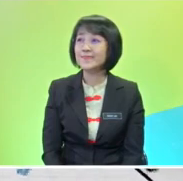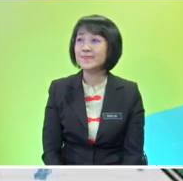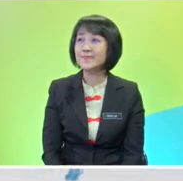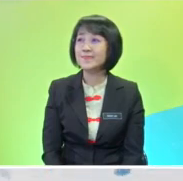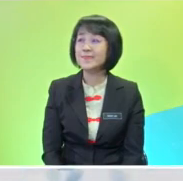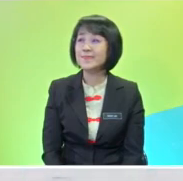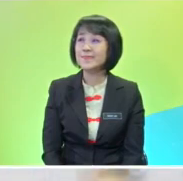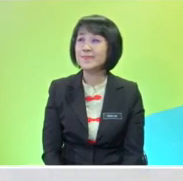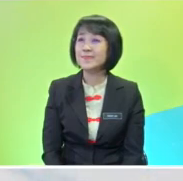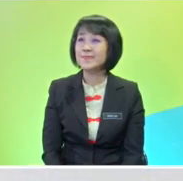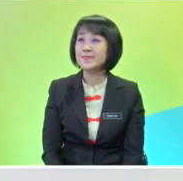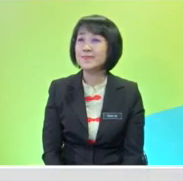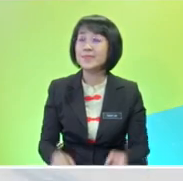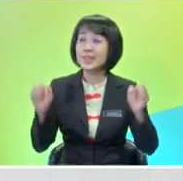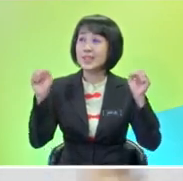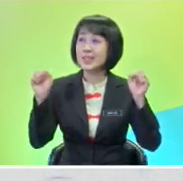Can you jump?